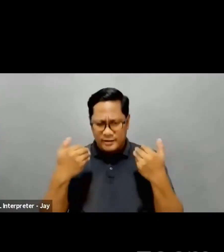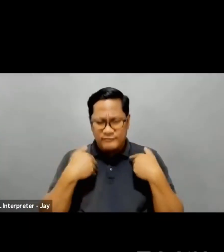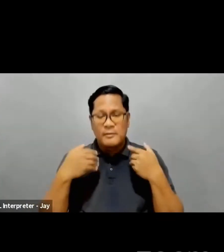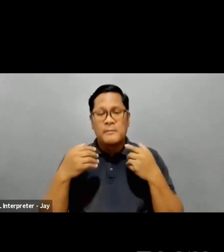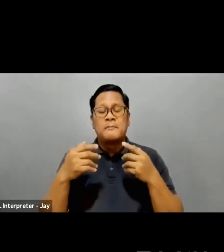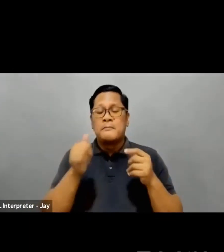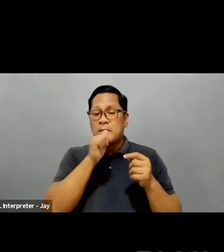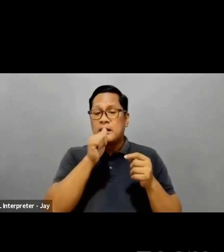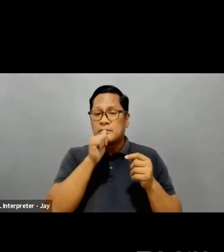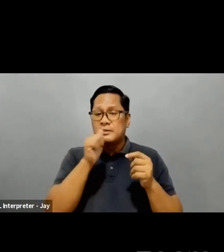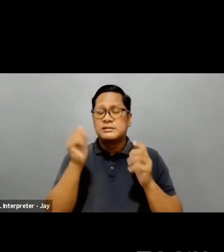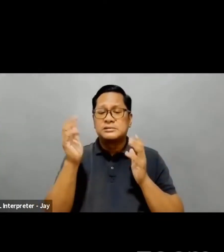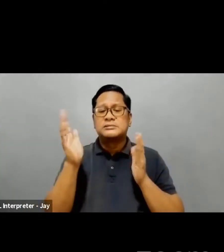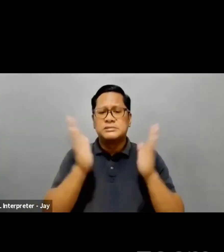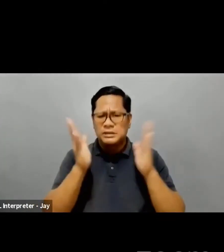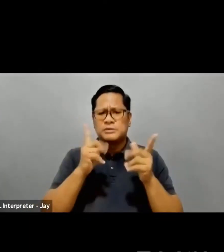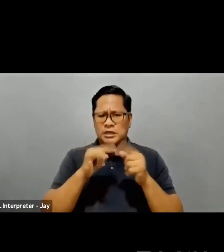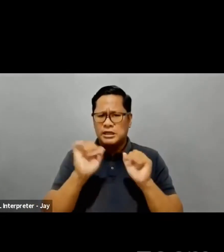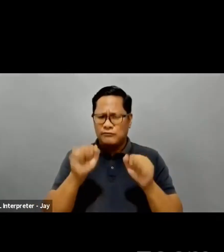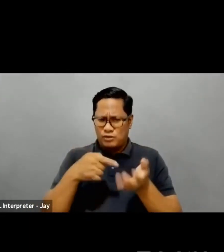punta ka dun sa private.